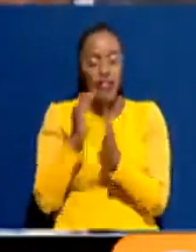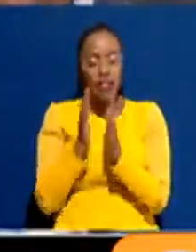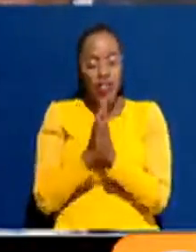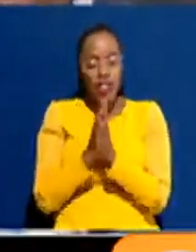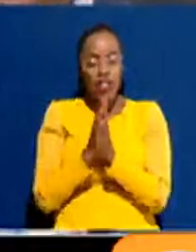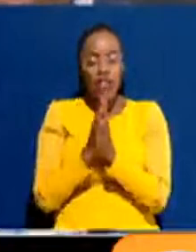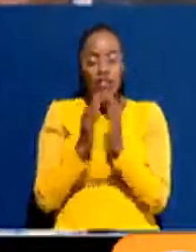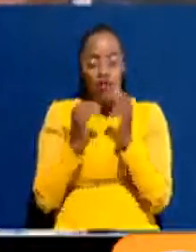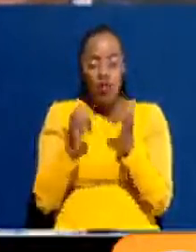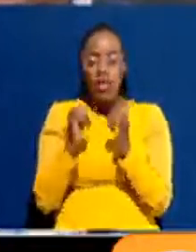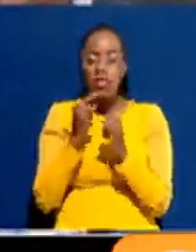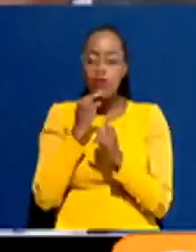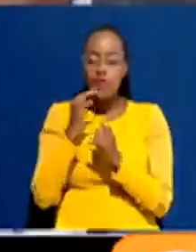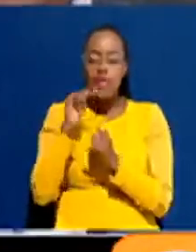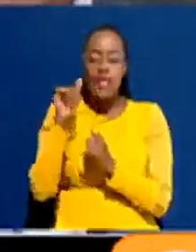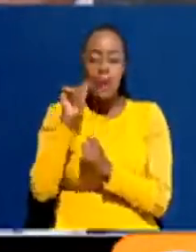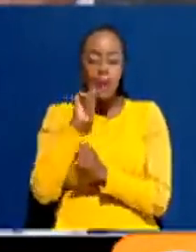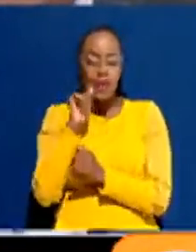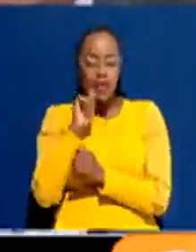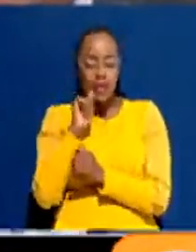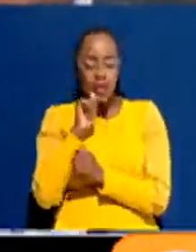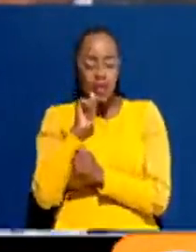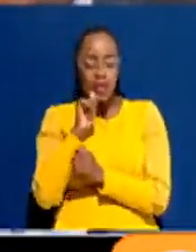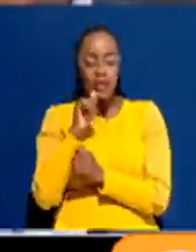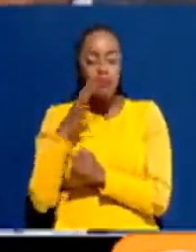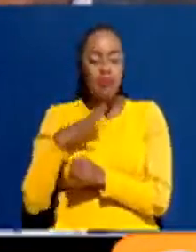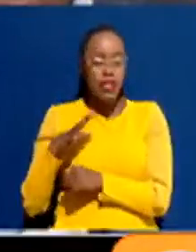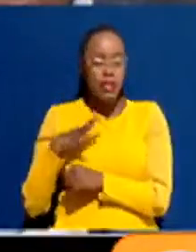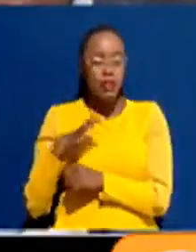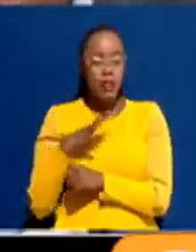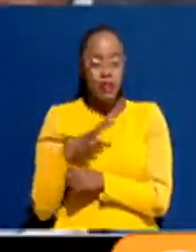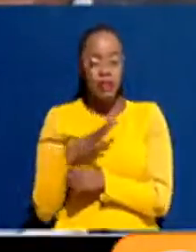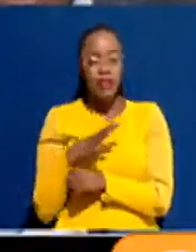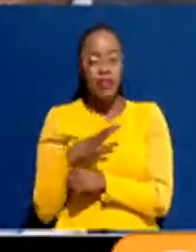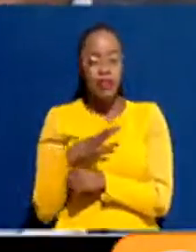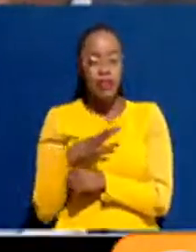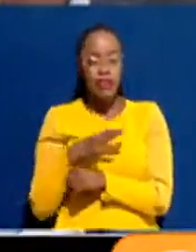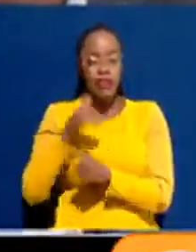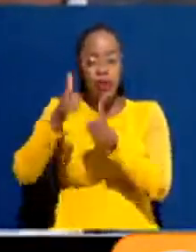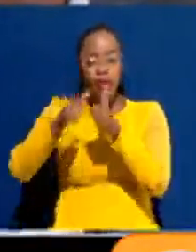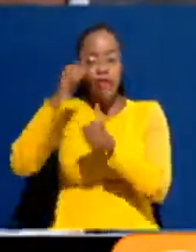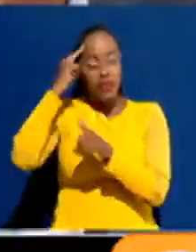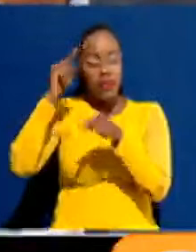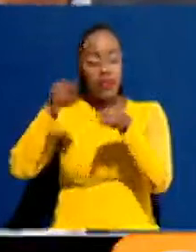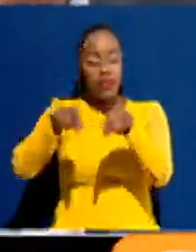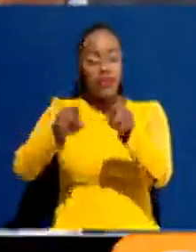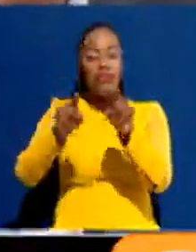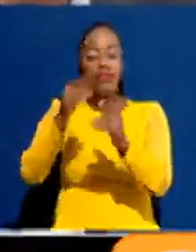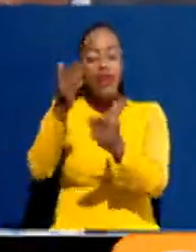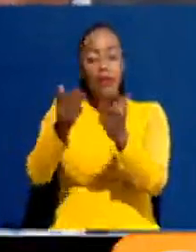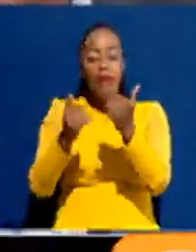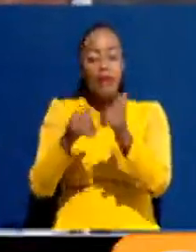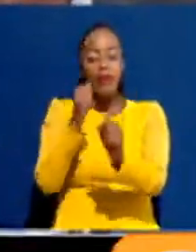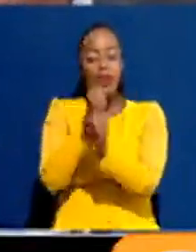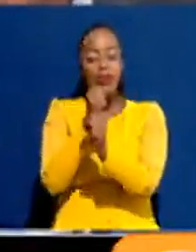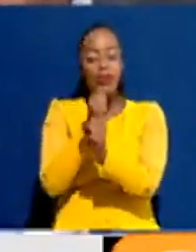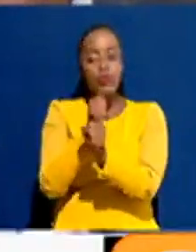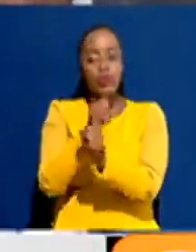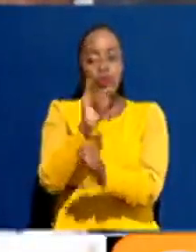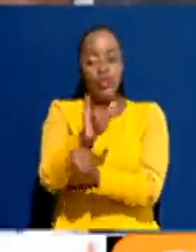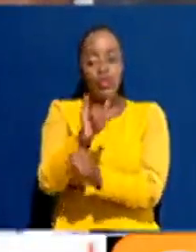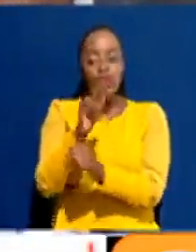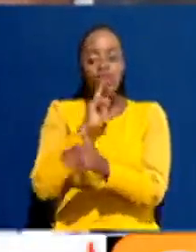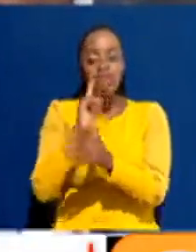convince the British citizens, which I think is what is maybe trying to do,